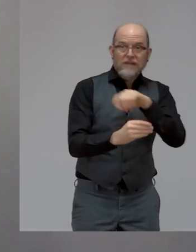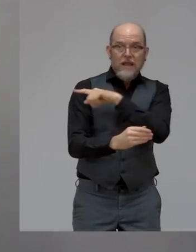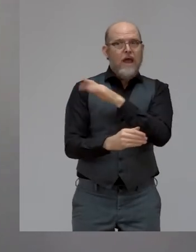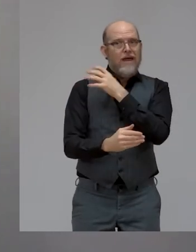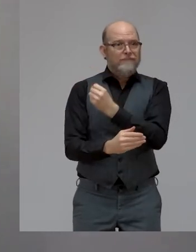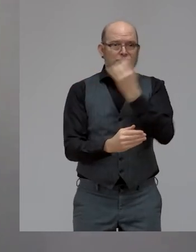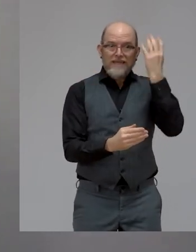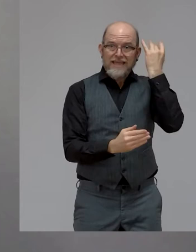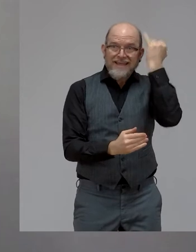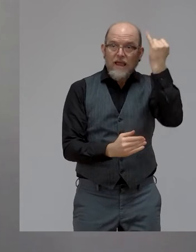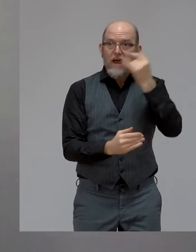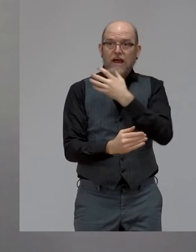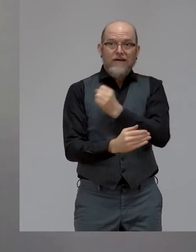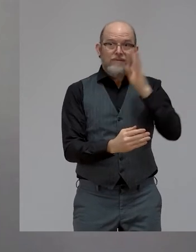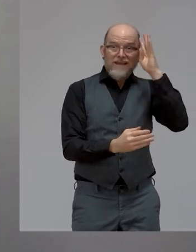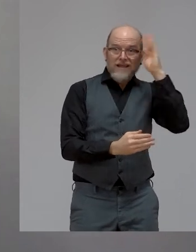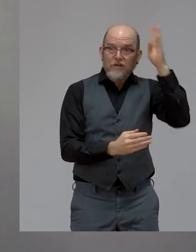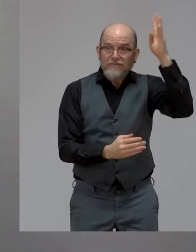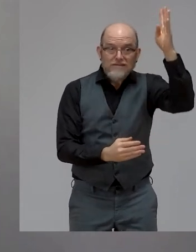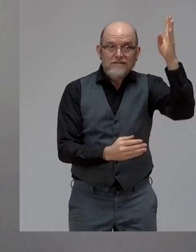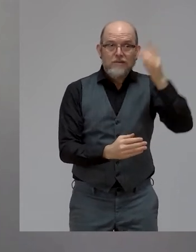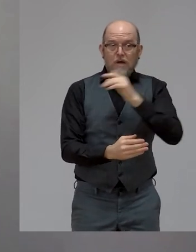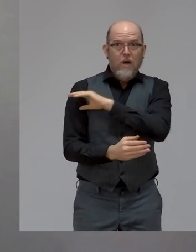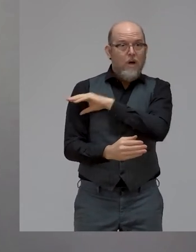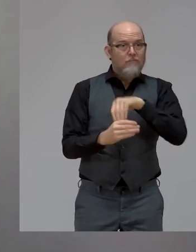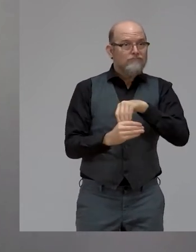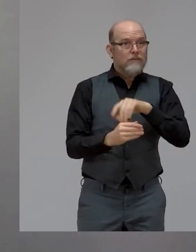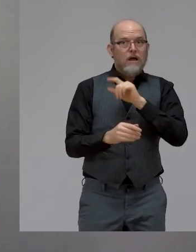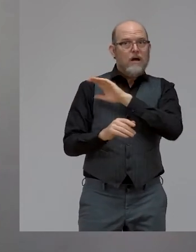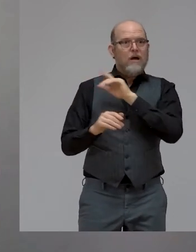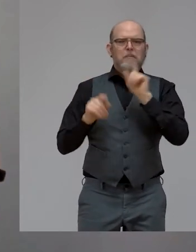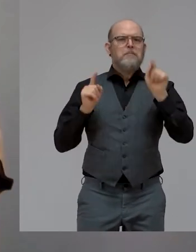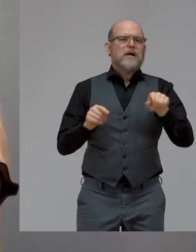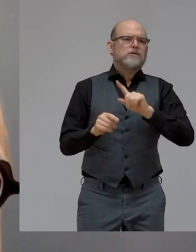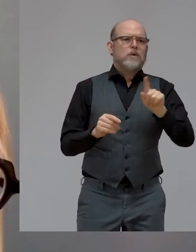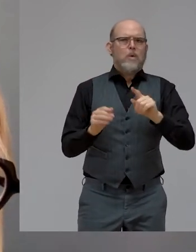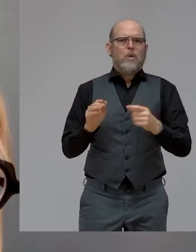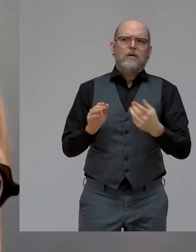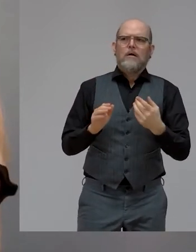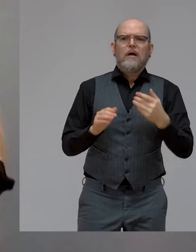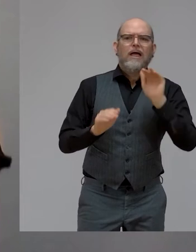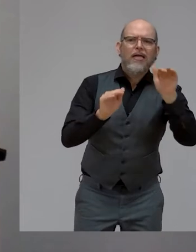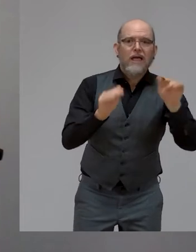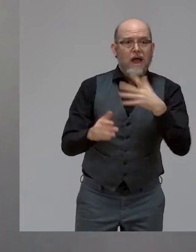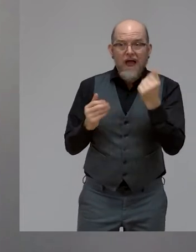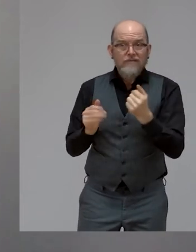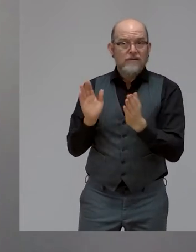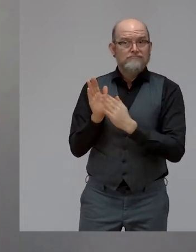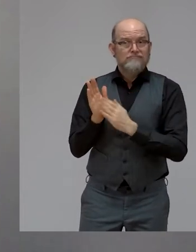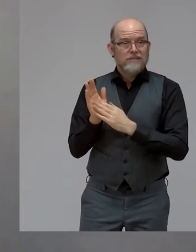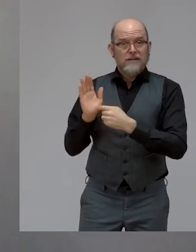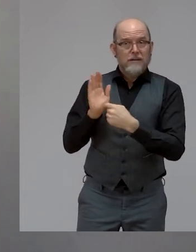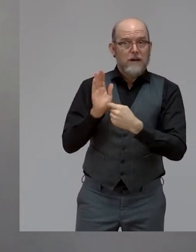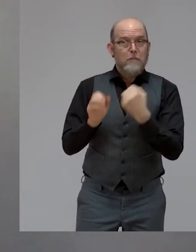talent, we no longer need to make the case for that, right? Isn't this the opportunity to help and support business